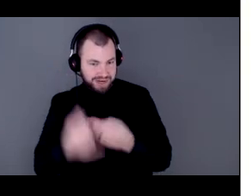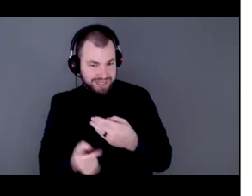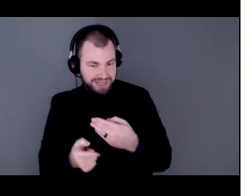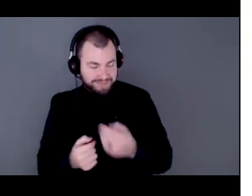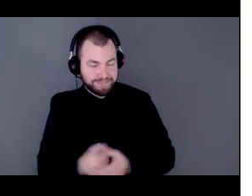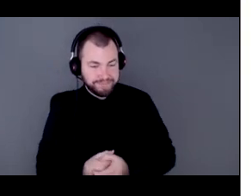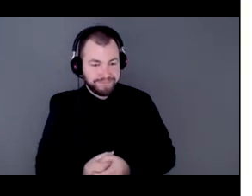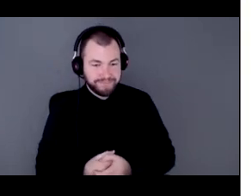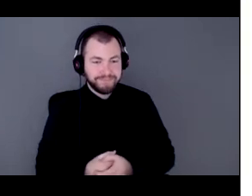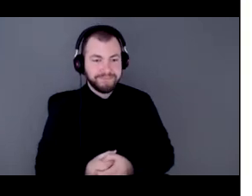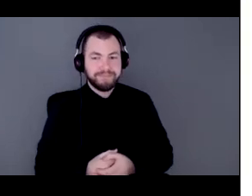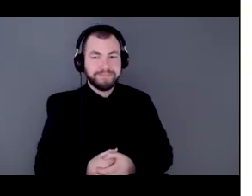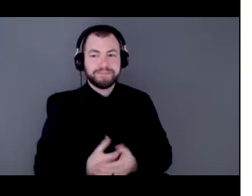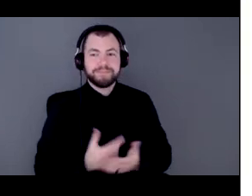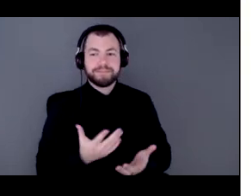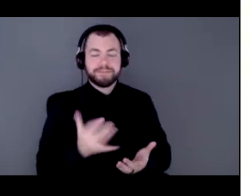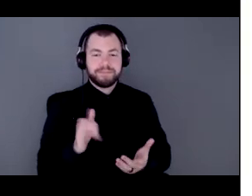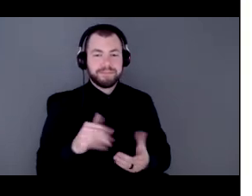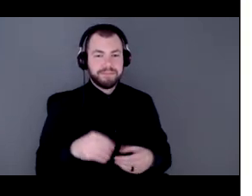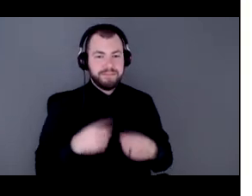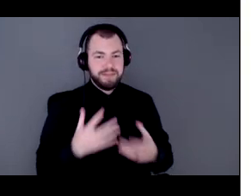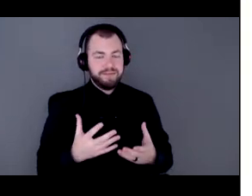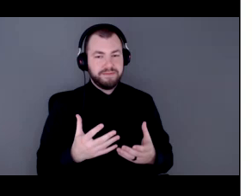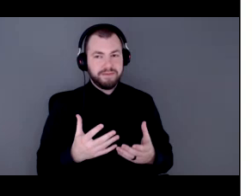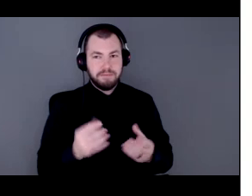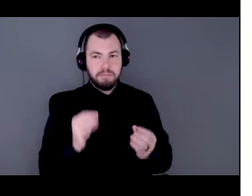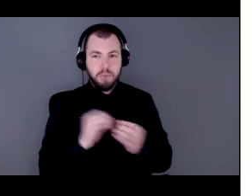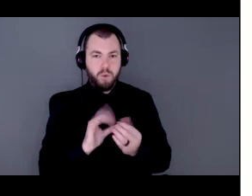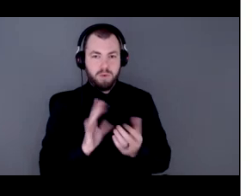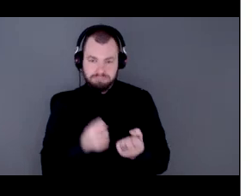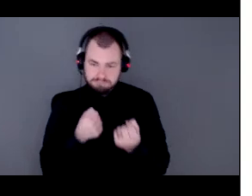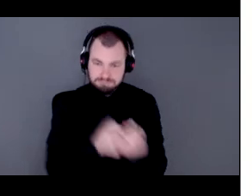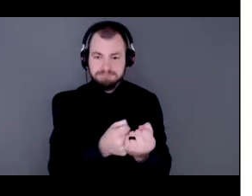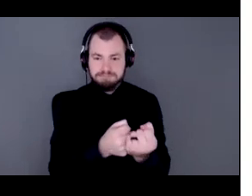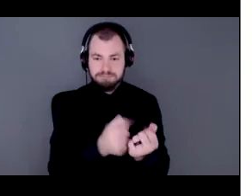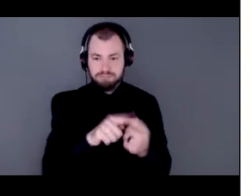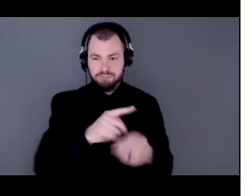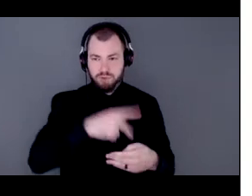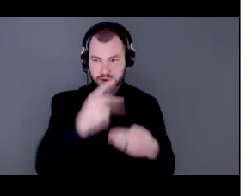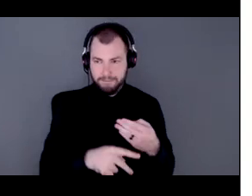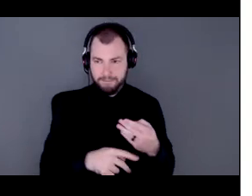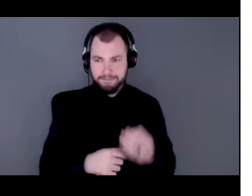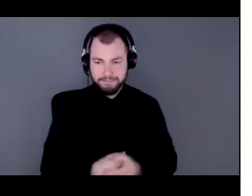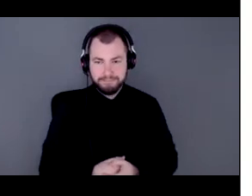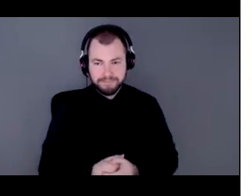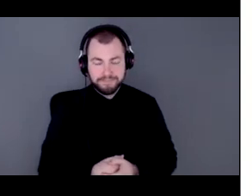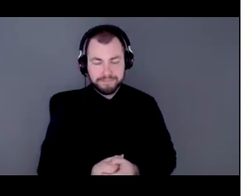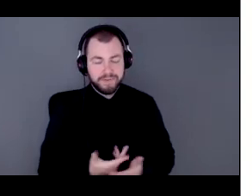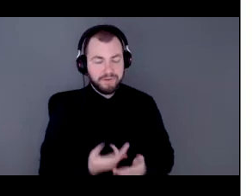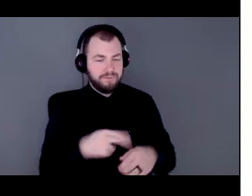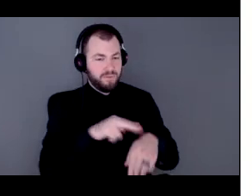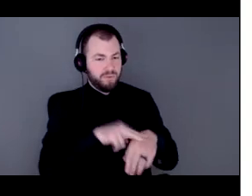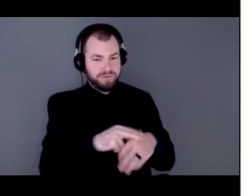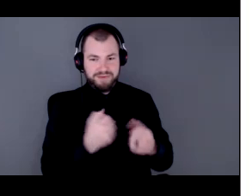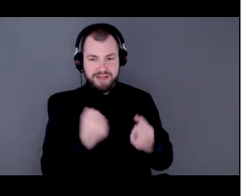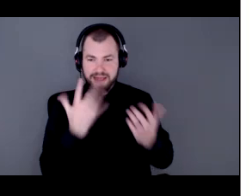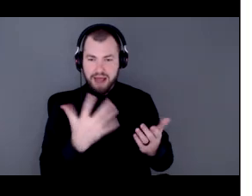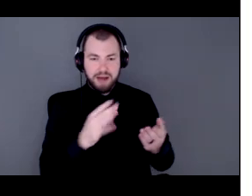And it just gives more oomph behind the program. Of course, there's a lot of community engagement